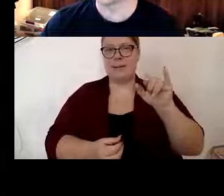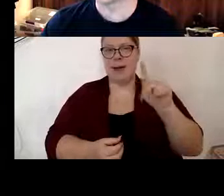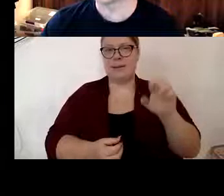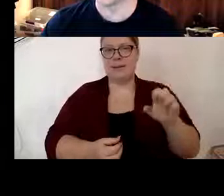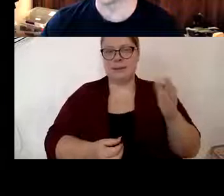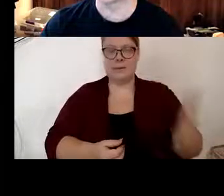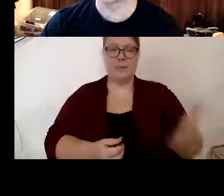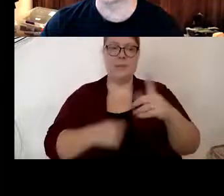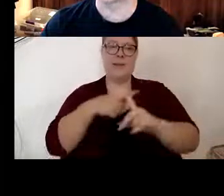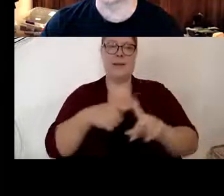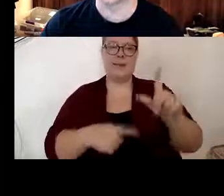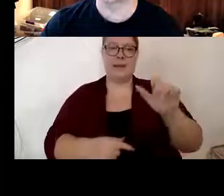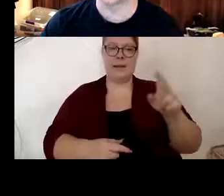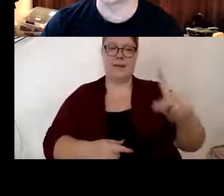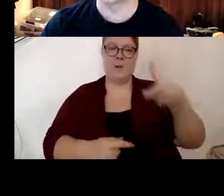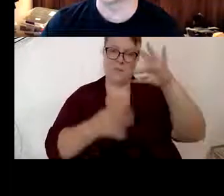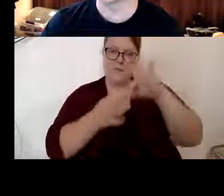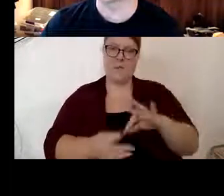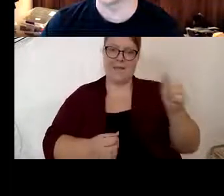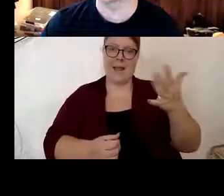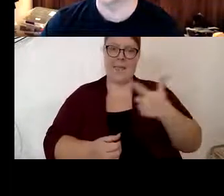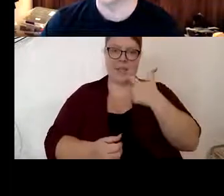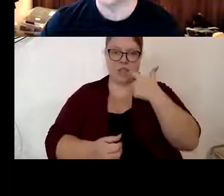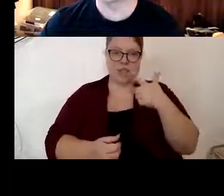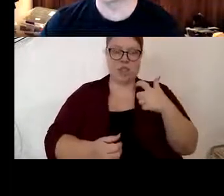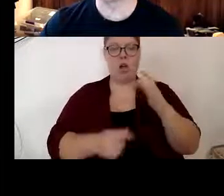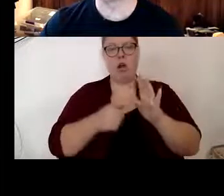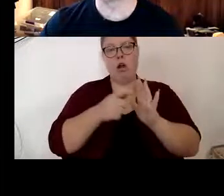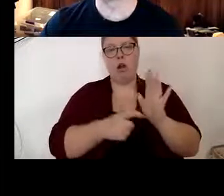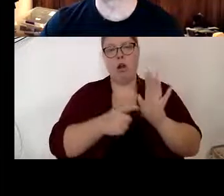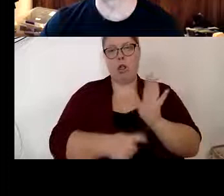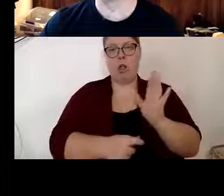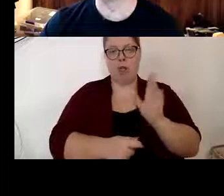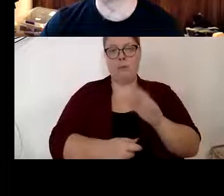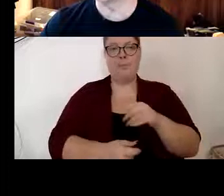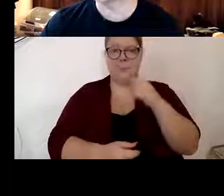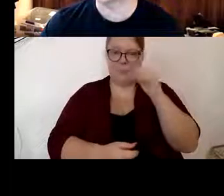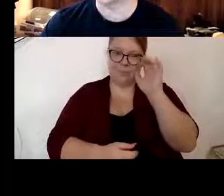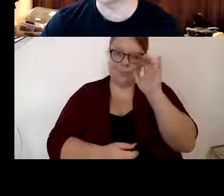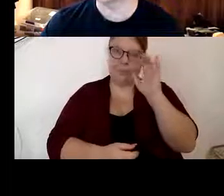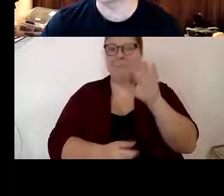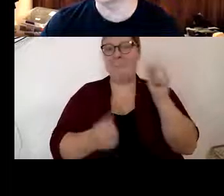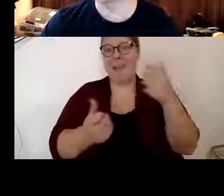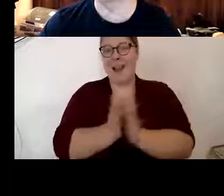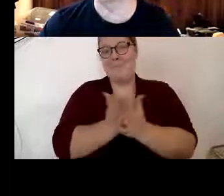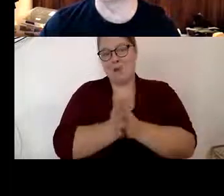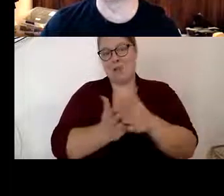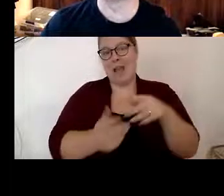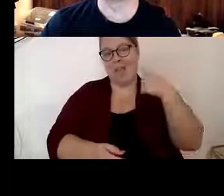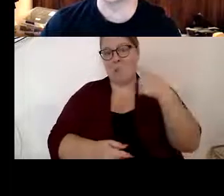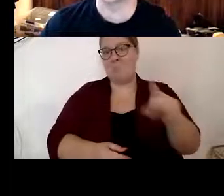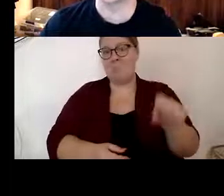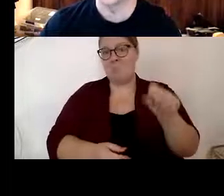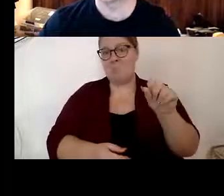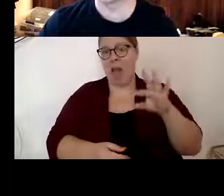this mindfulness and gambling addictions, an article that I did on Pro Talk. And then, you know, several books that I think are helpful